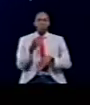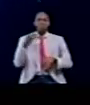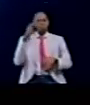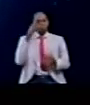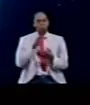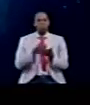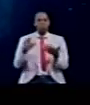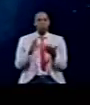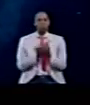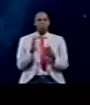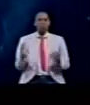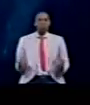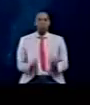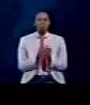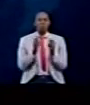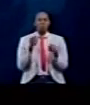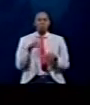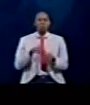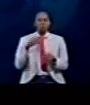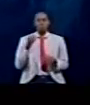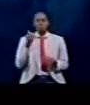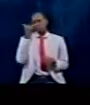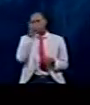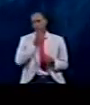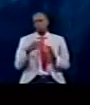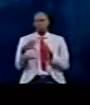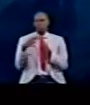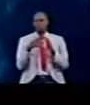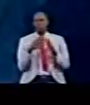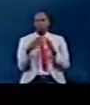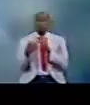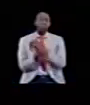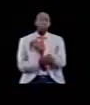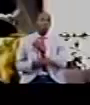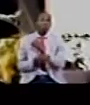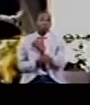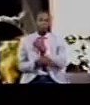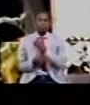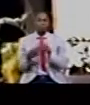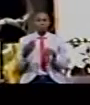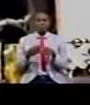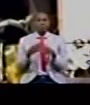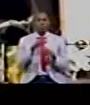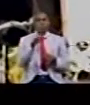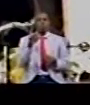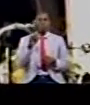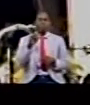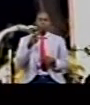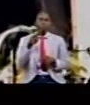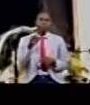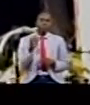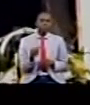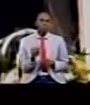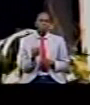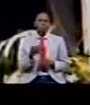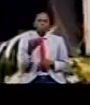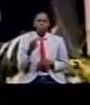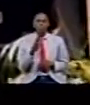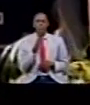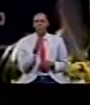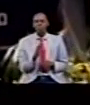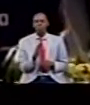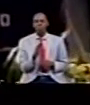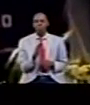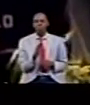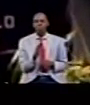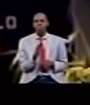emotionally as men, may God provide all this for all. May God supply all this for all. May God make us capable. May